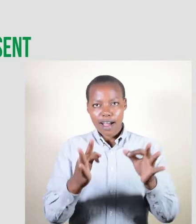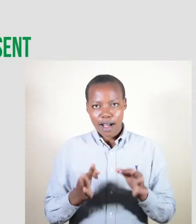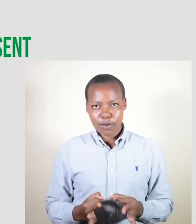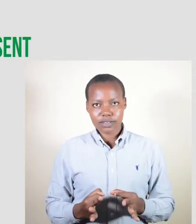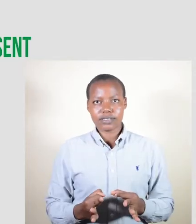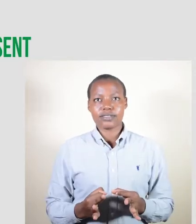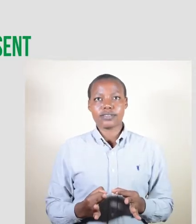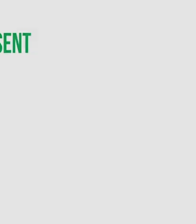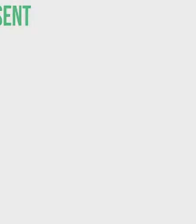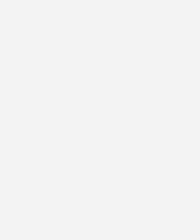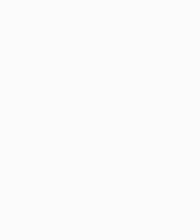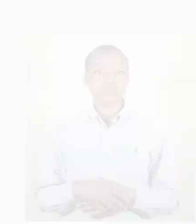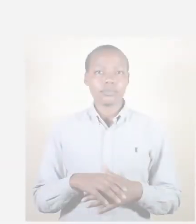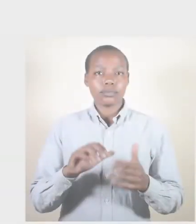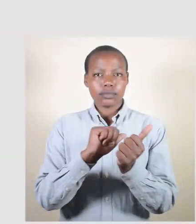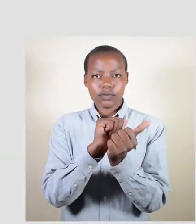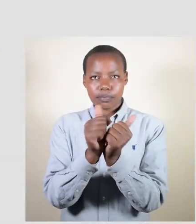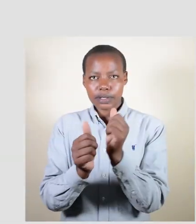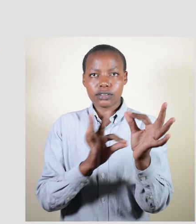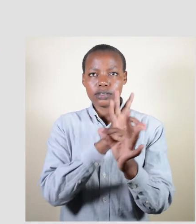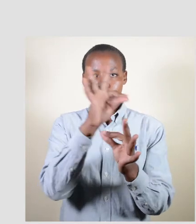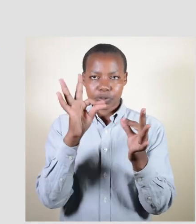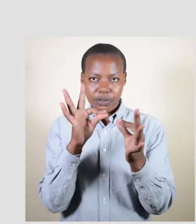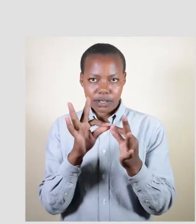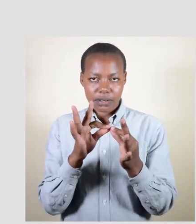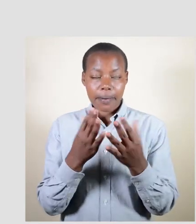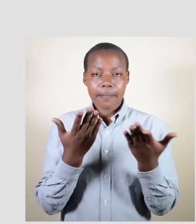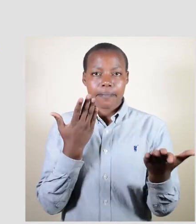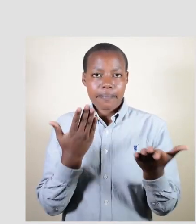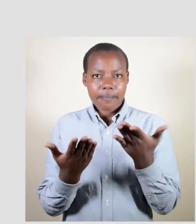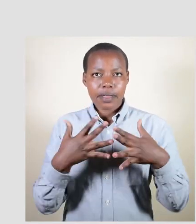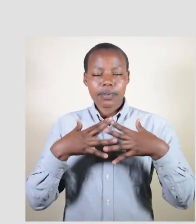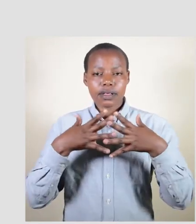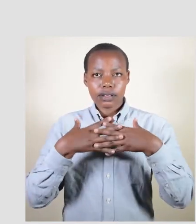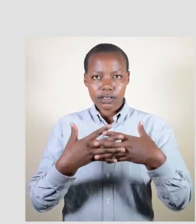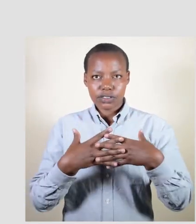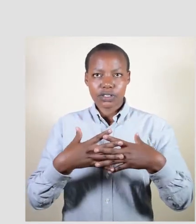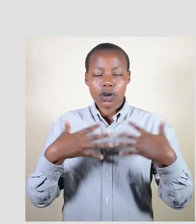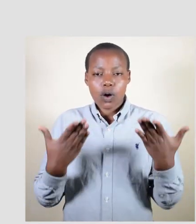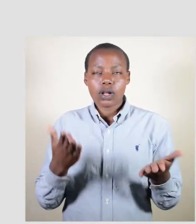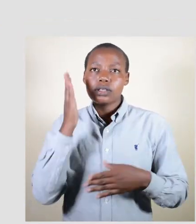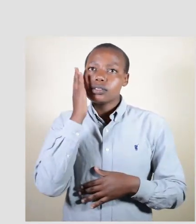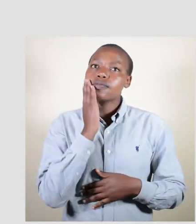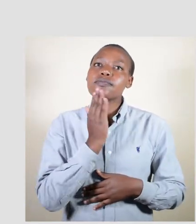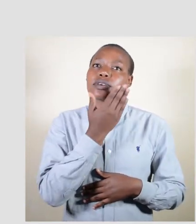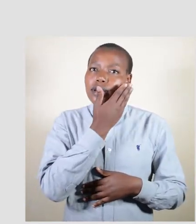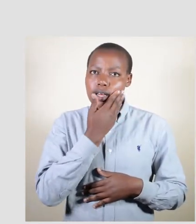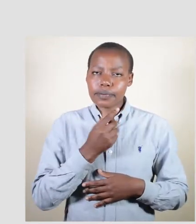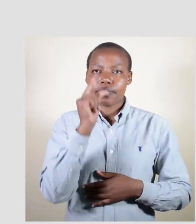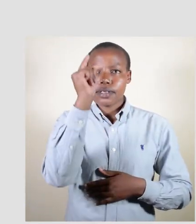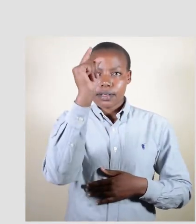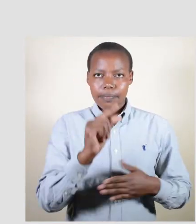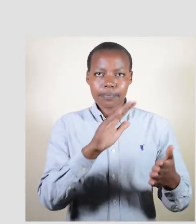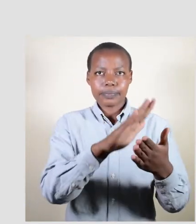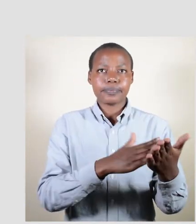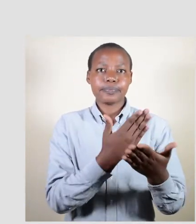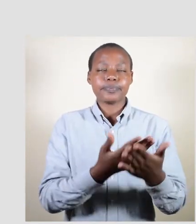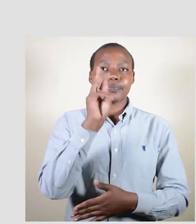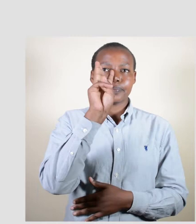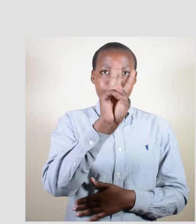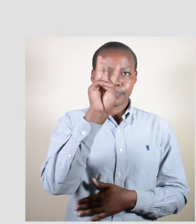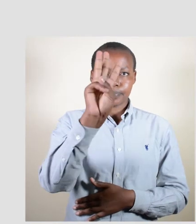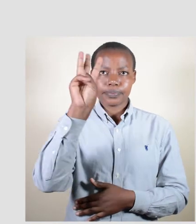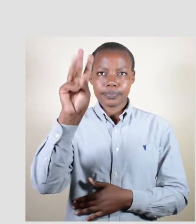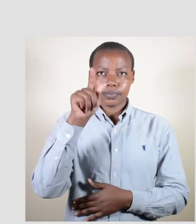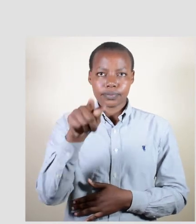owner account immediately. Change of particulars, which could include engine, or color. The customer makes an application